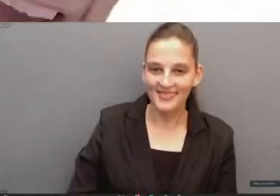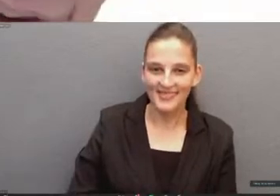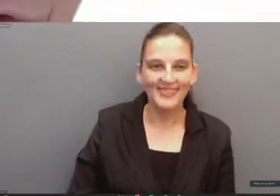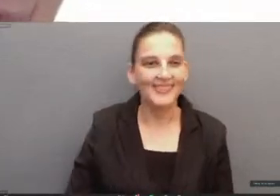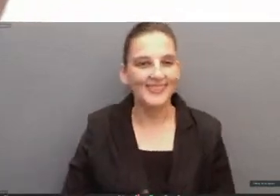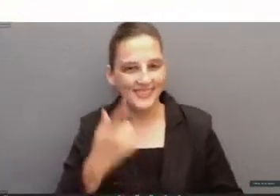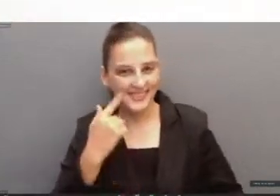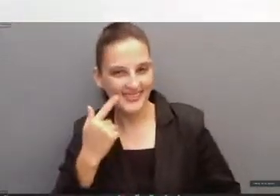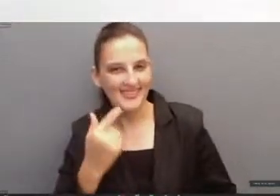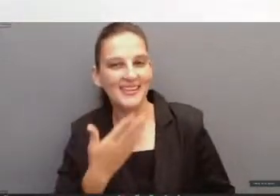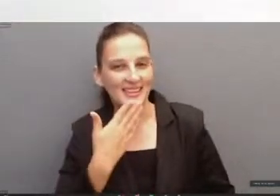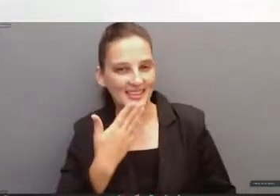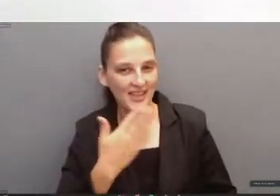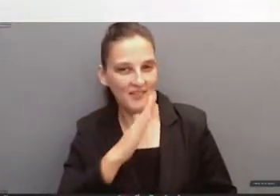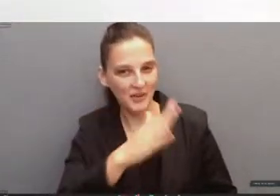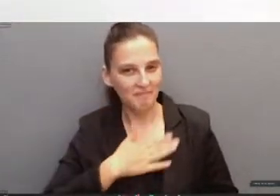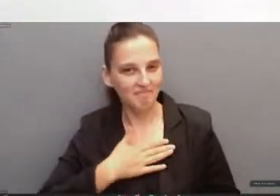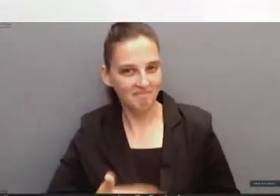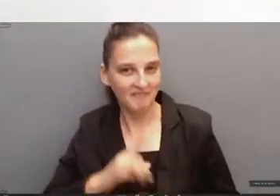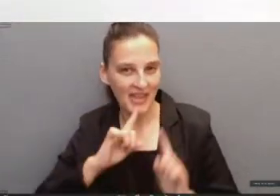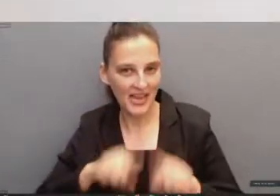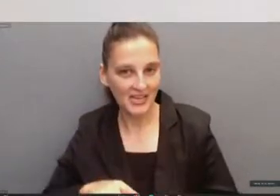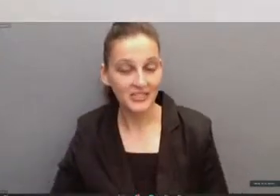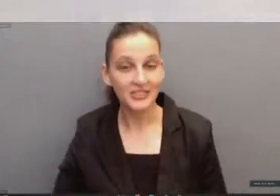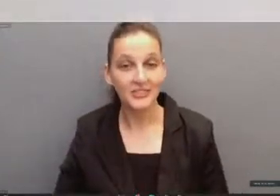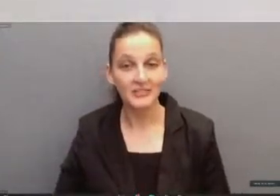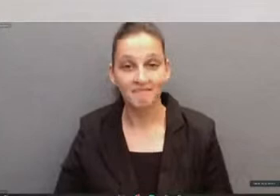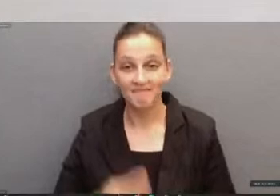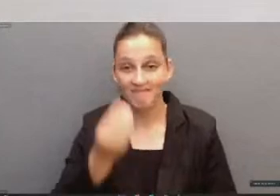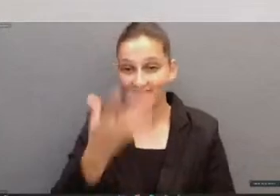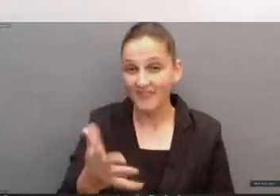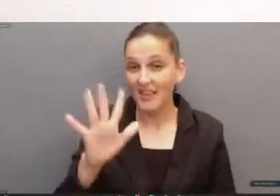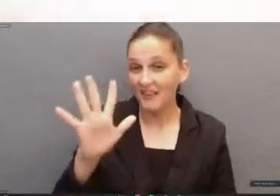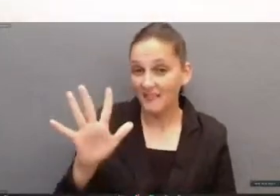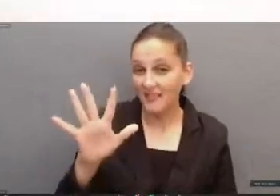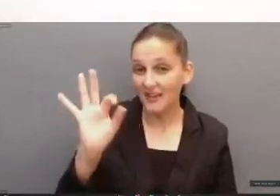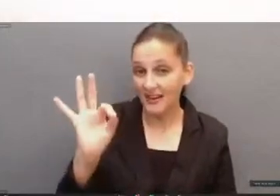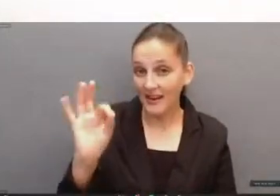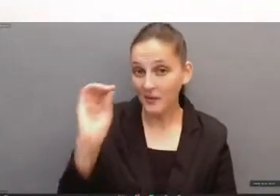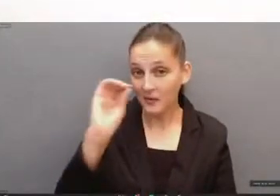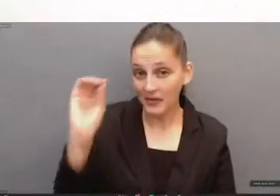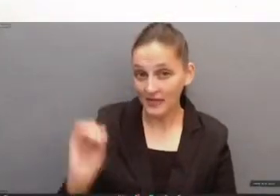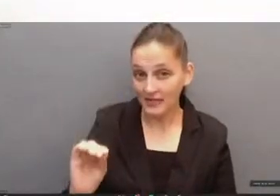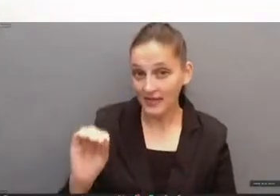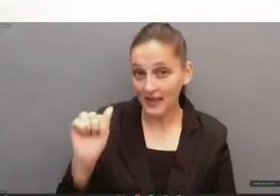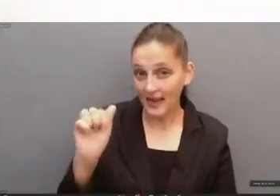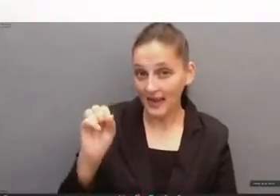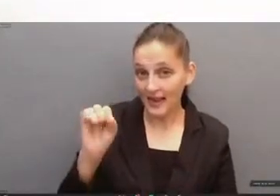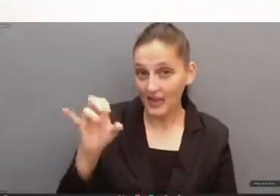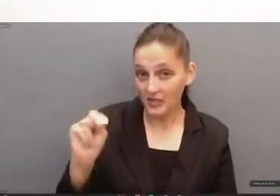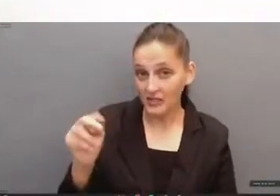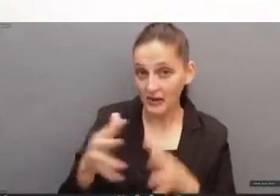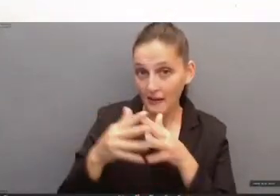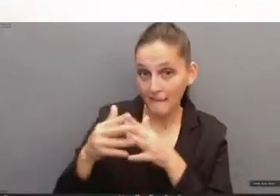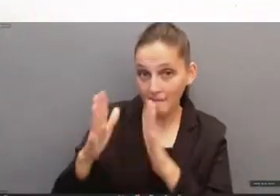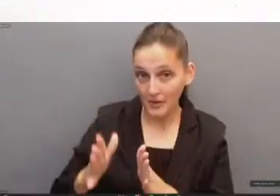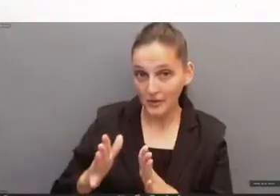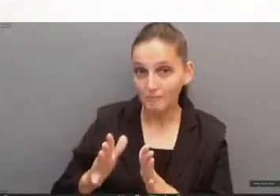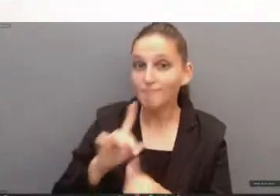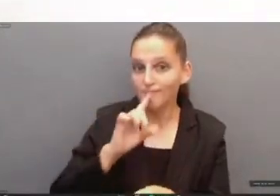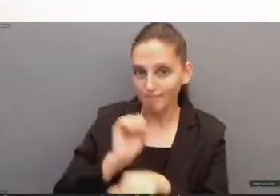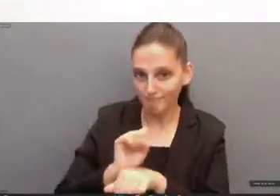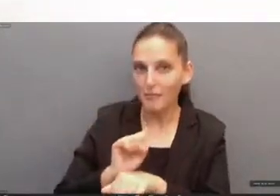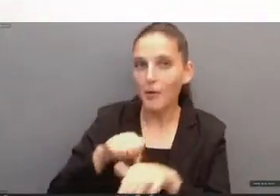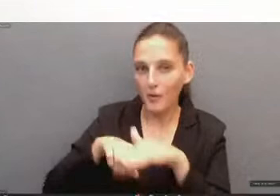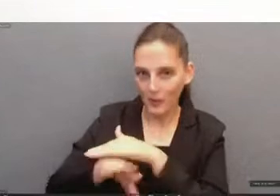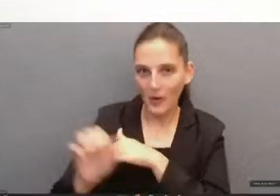thank you for your answer. Actually, 59% of Asian Americans actually are foreign